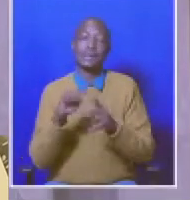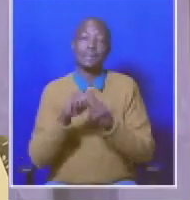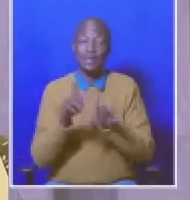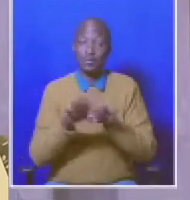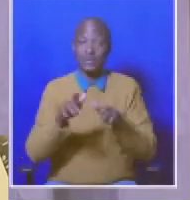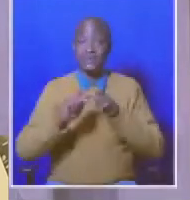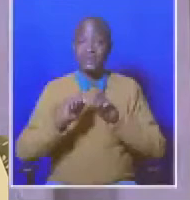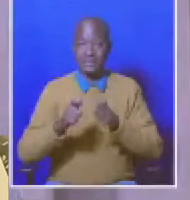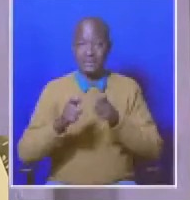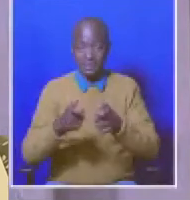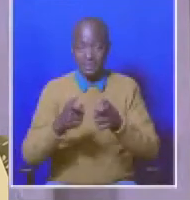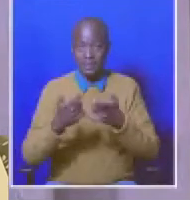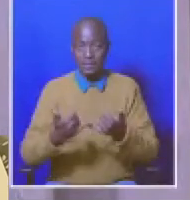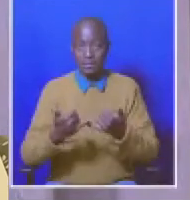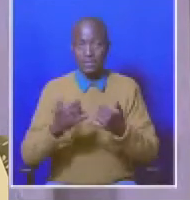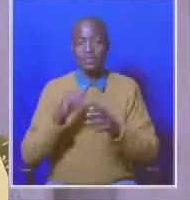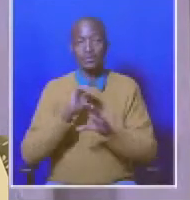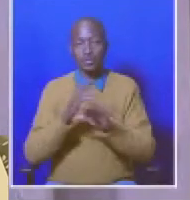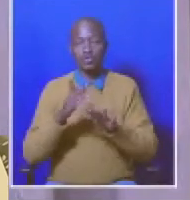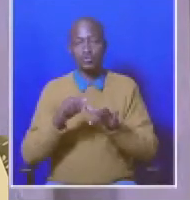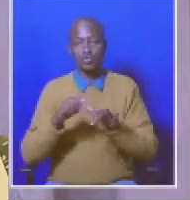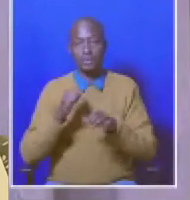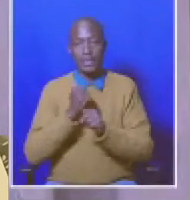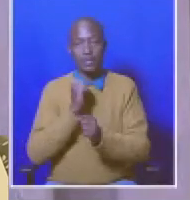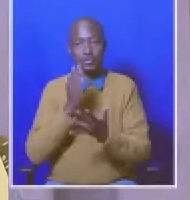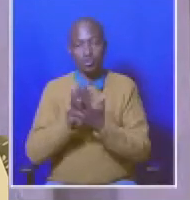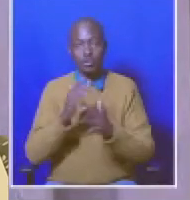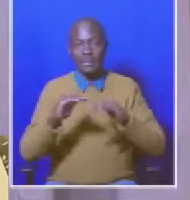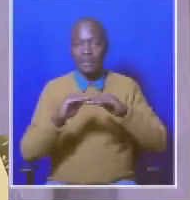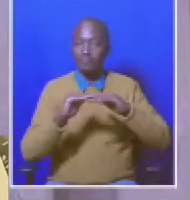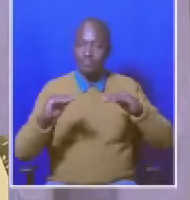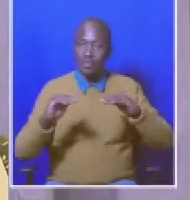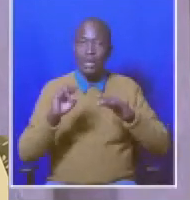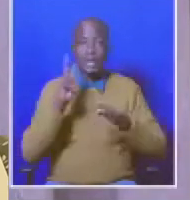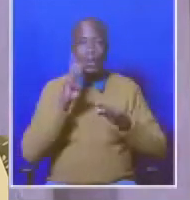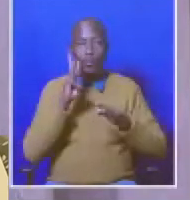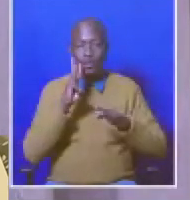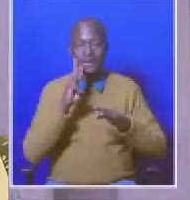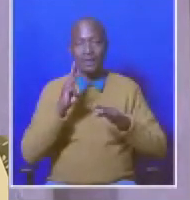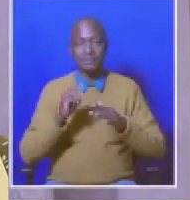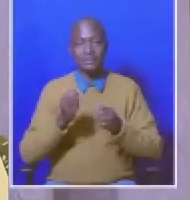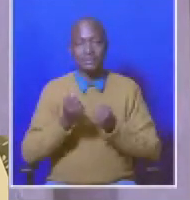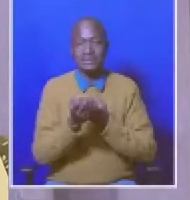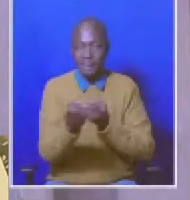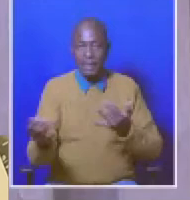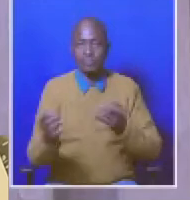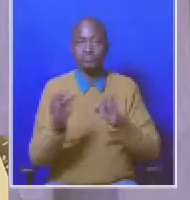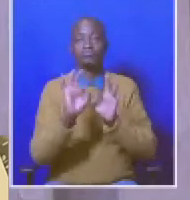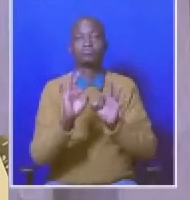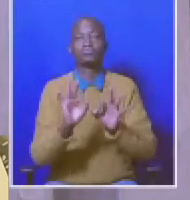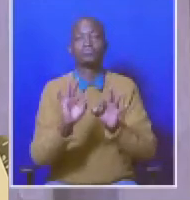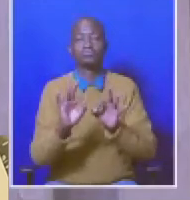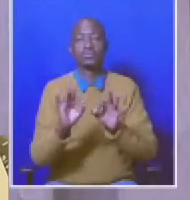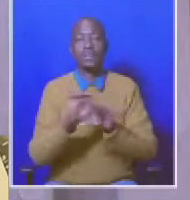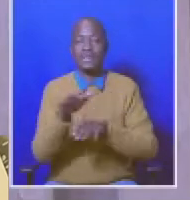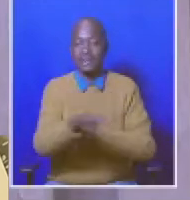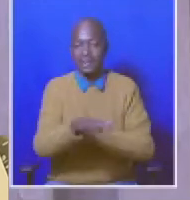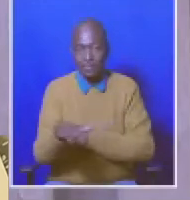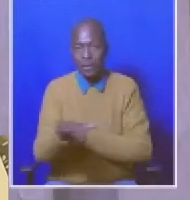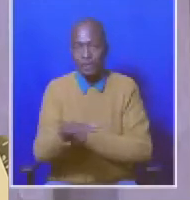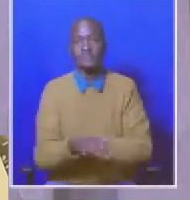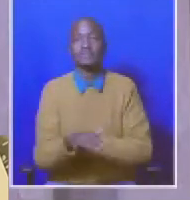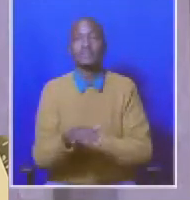to ensure that we can stabilize the issue of water supply in the area. We must ensure that